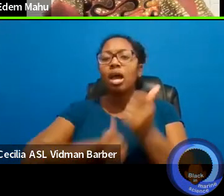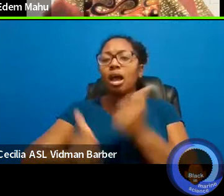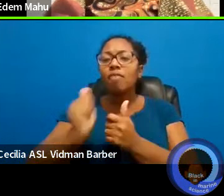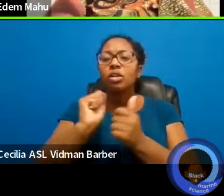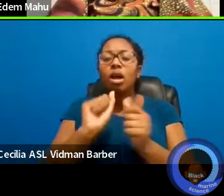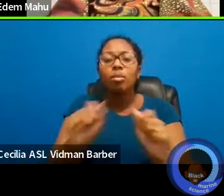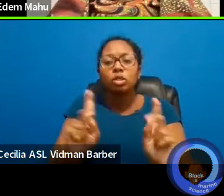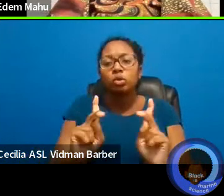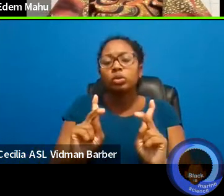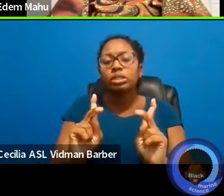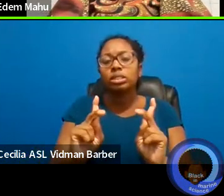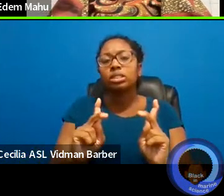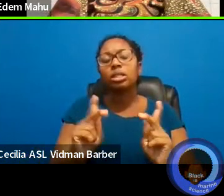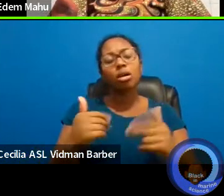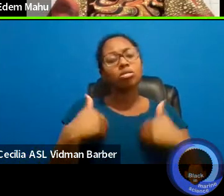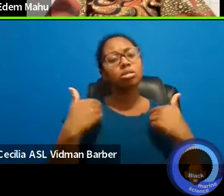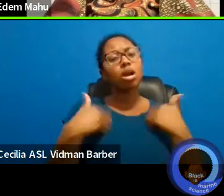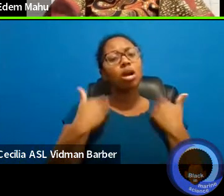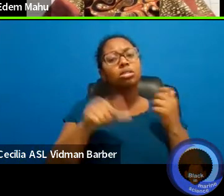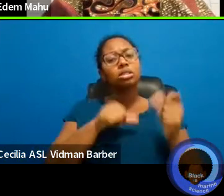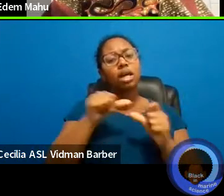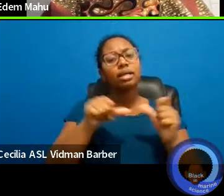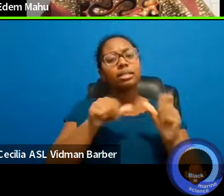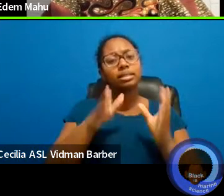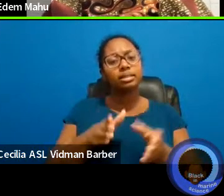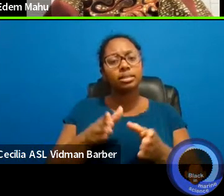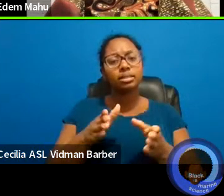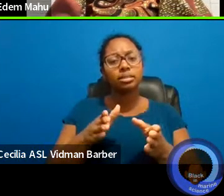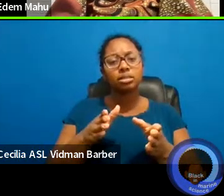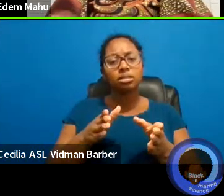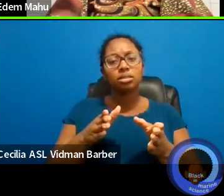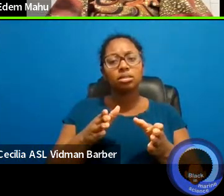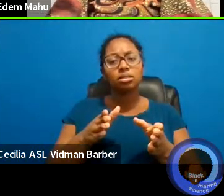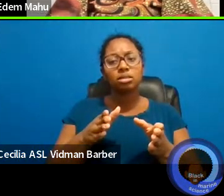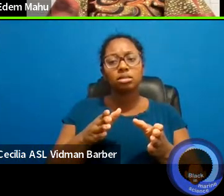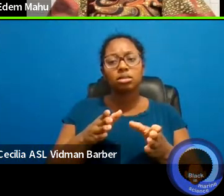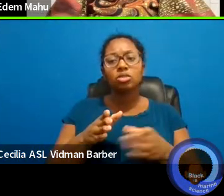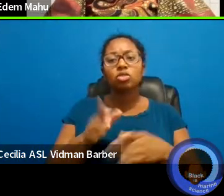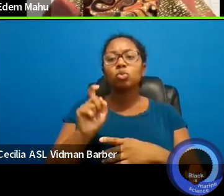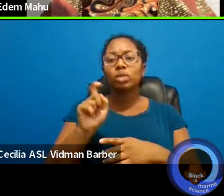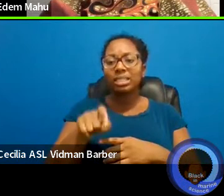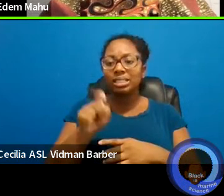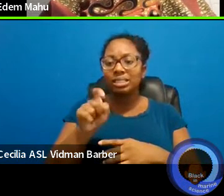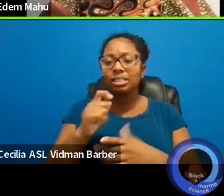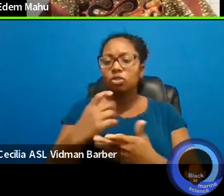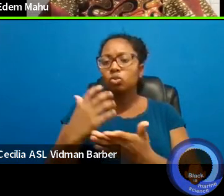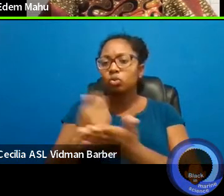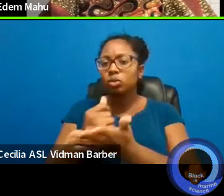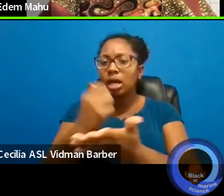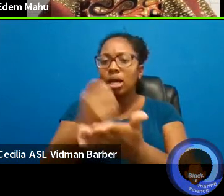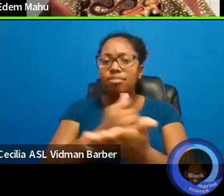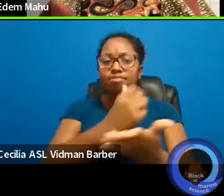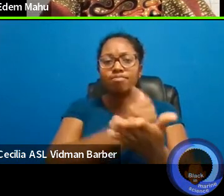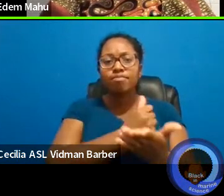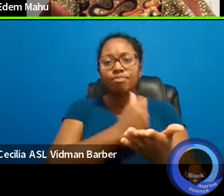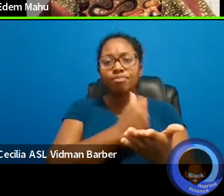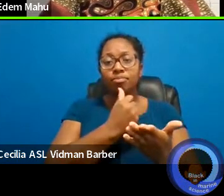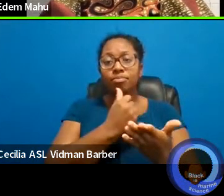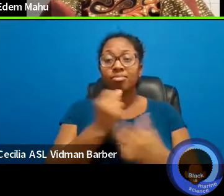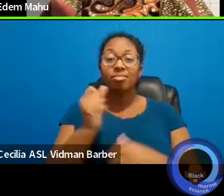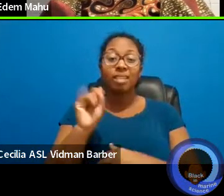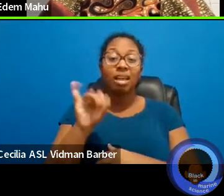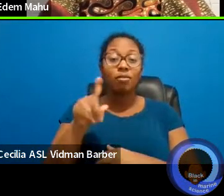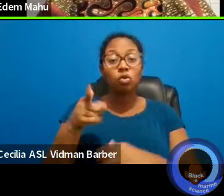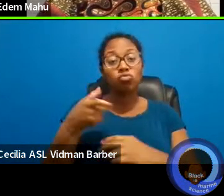scientists to develop our networks. Opportunities will never come to you when you are seated. I